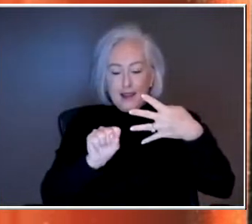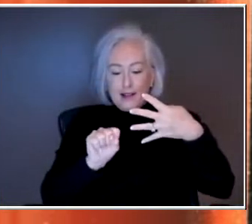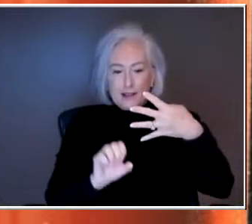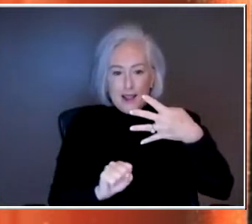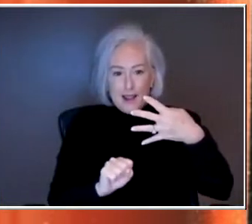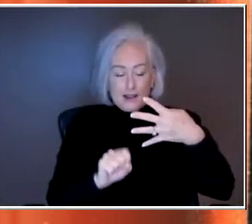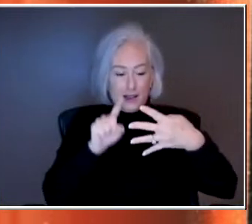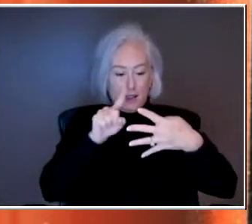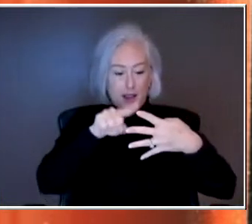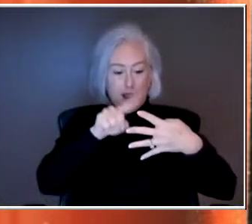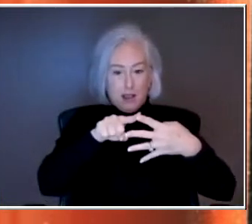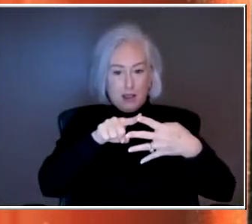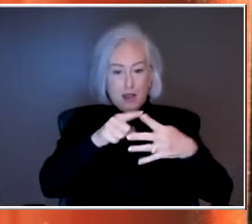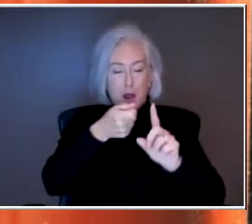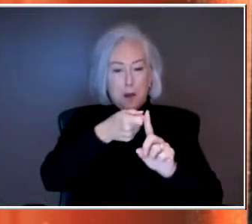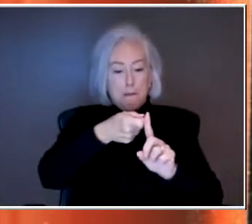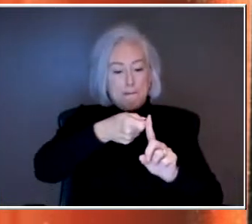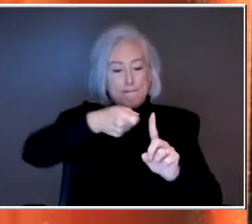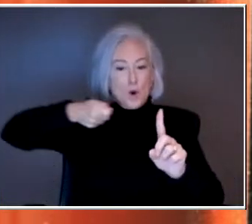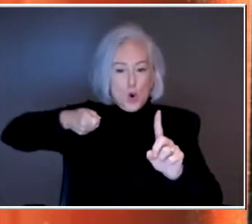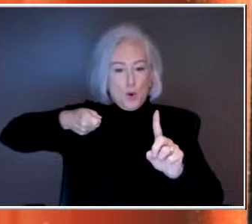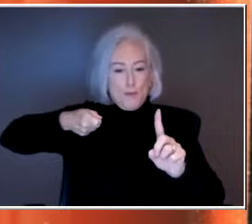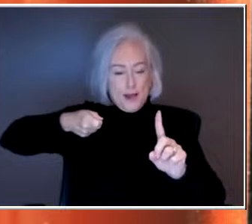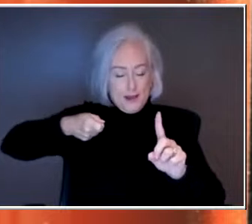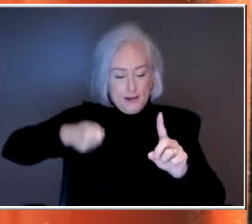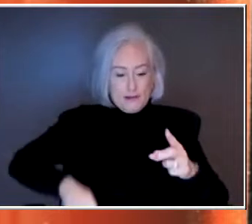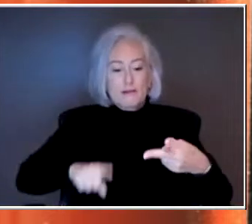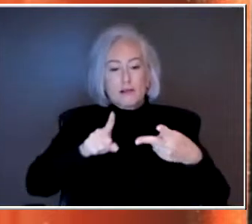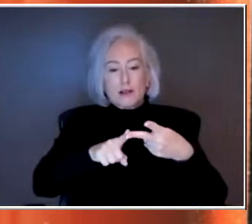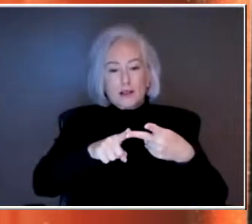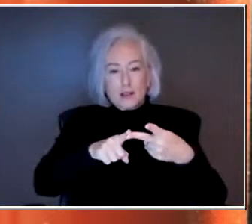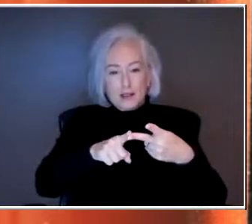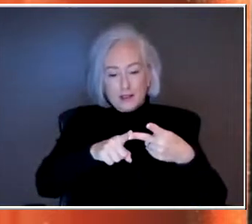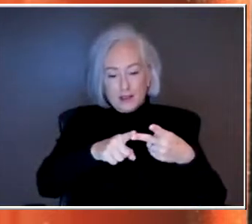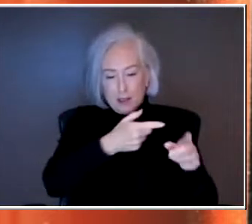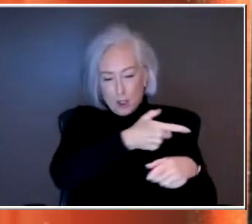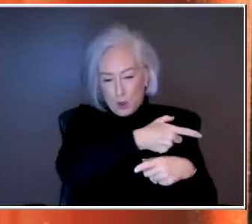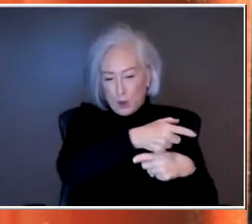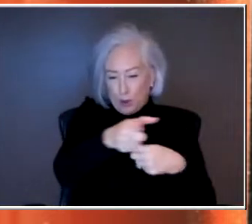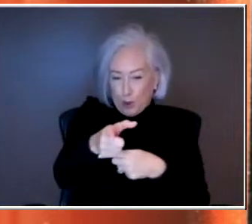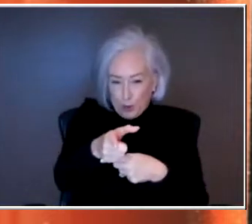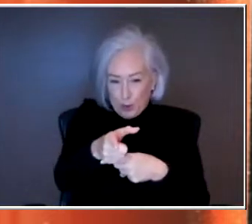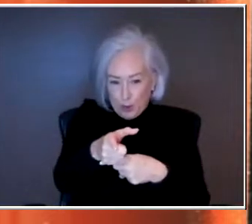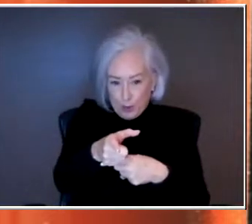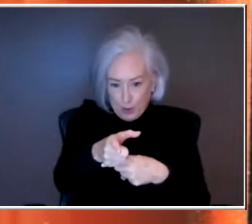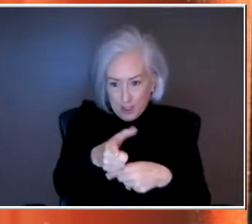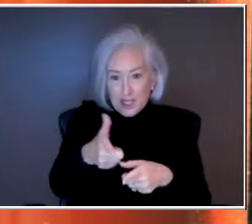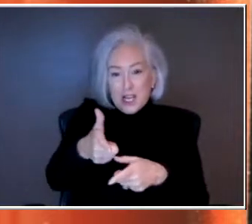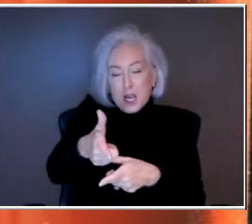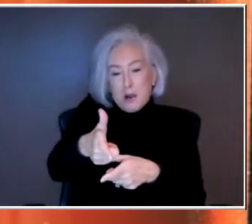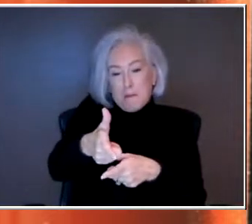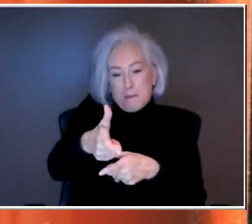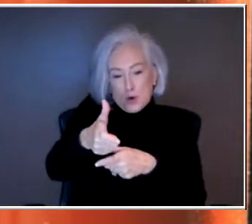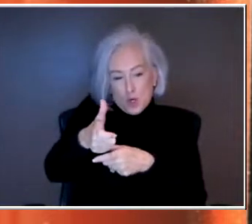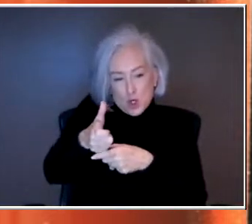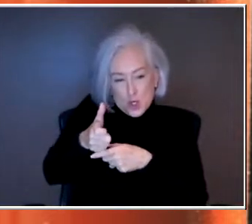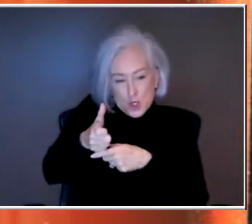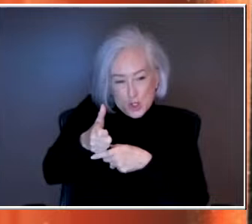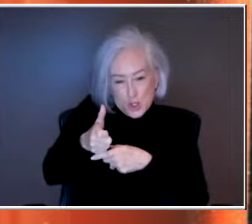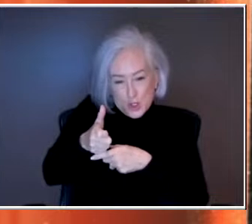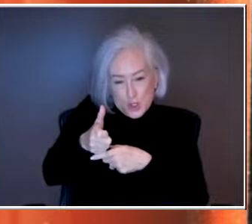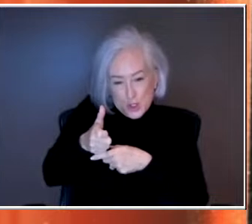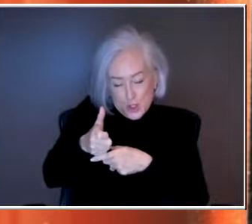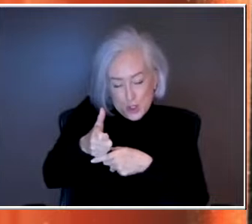pin, aim the nozzle, squeeze the handle, and sweep the base of the fire. So pull, aim, squeeze, and